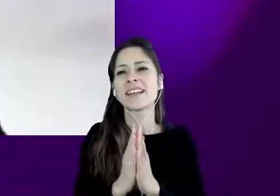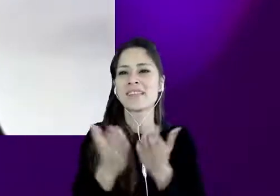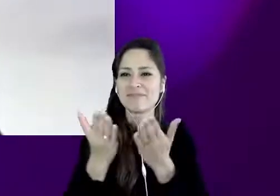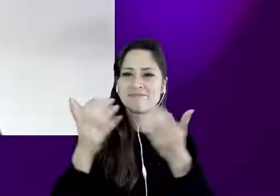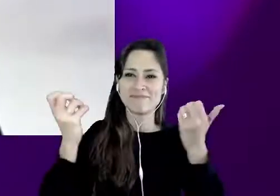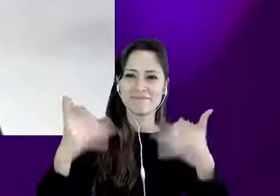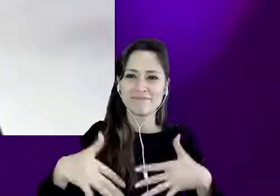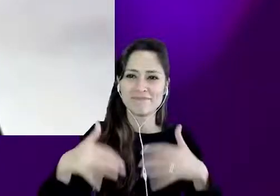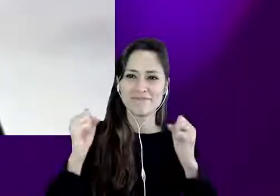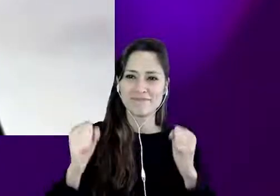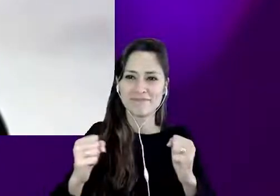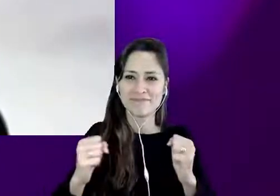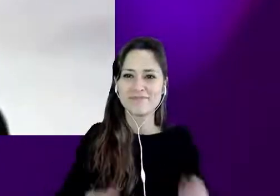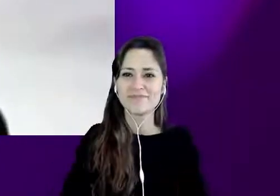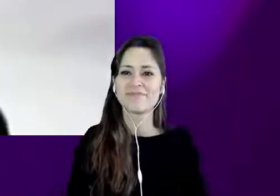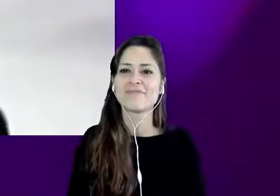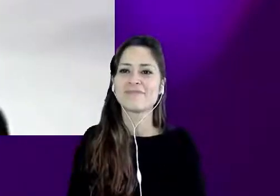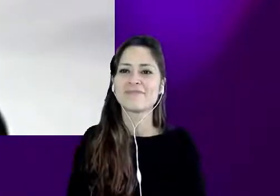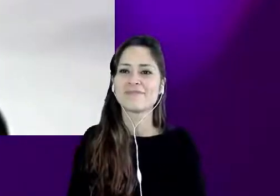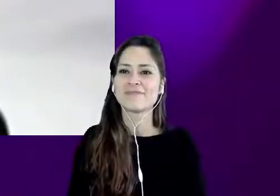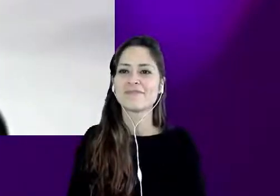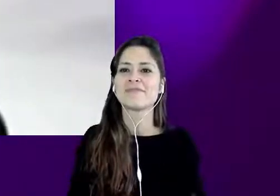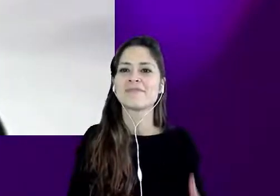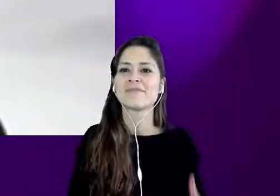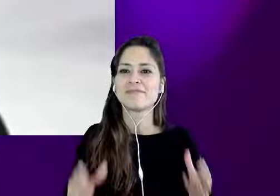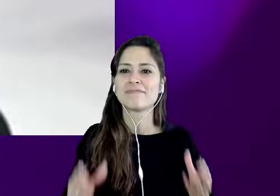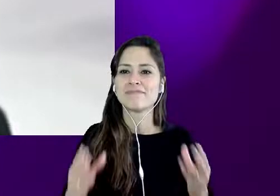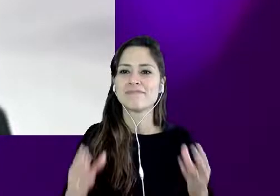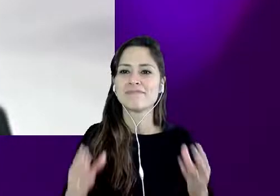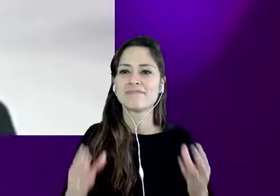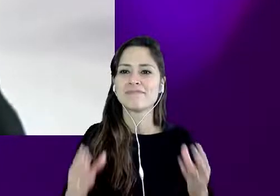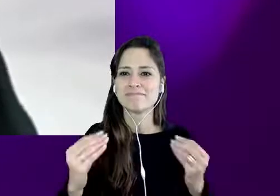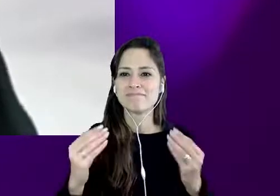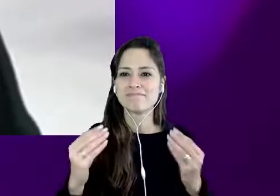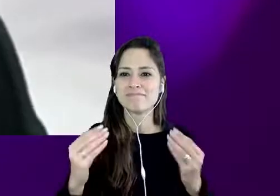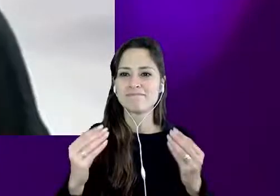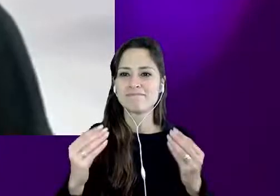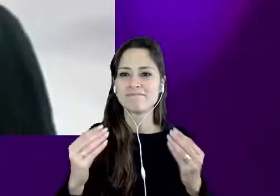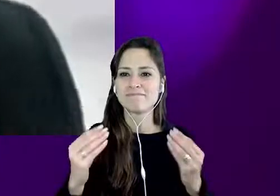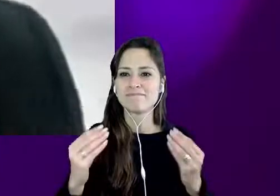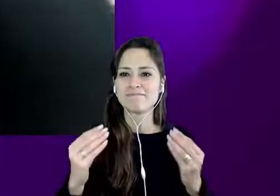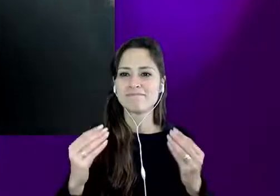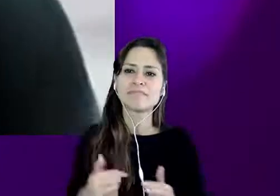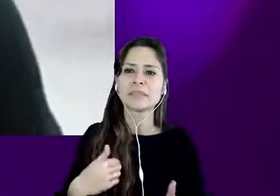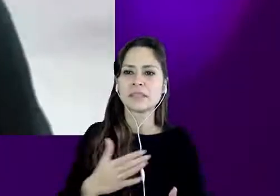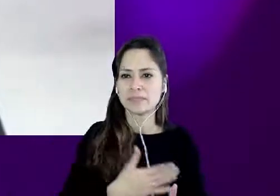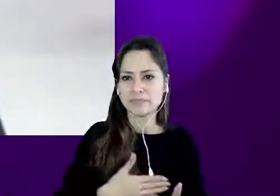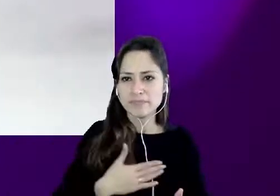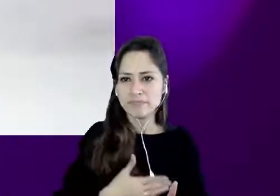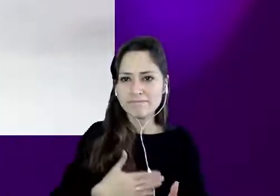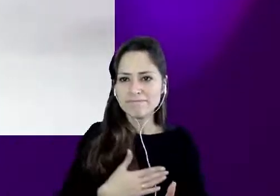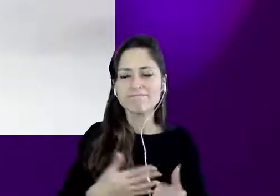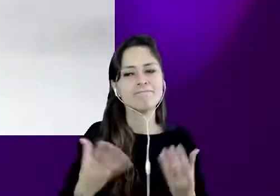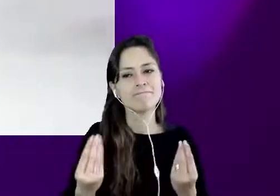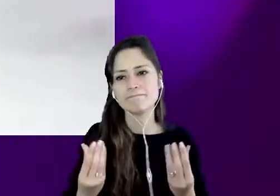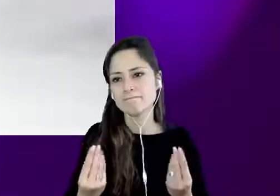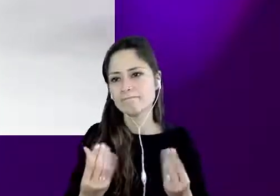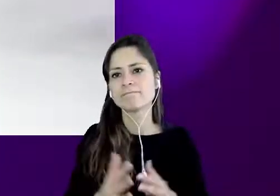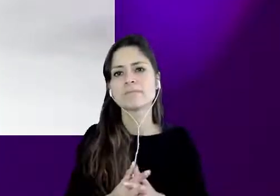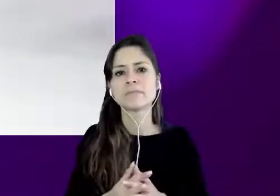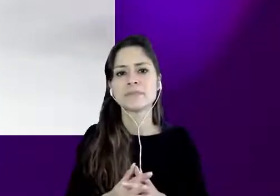Rodrigo, it's been a pleasure to be invited, and sorry that I'm speaking in English, even though I know a little bit of Portuguese.